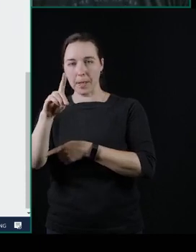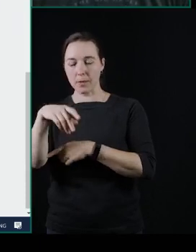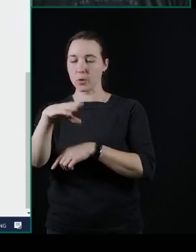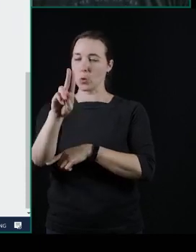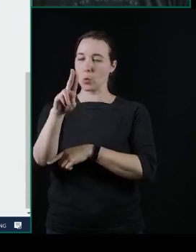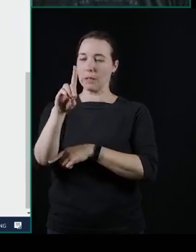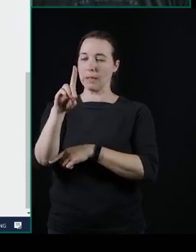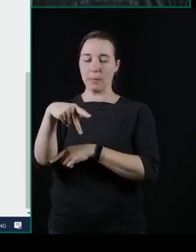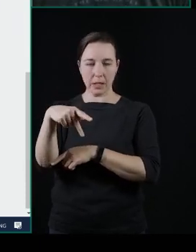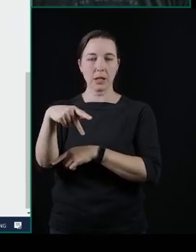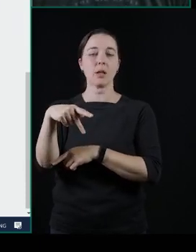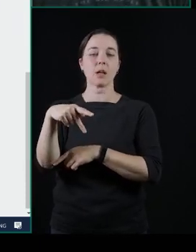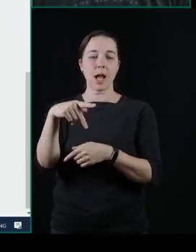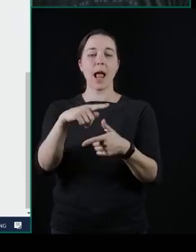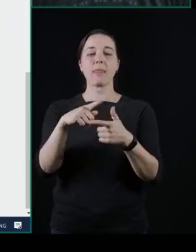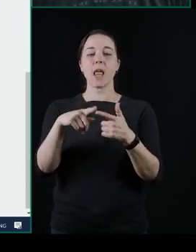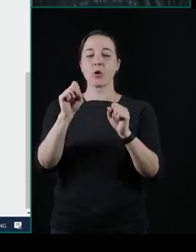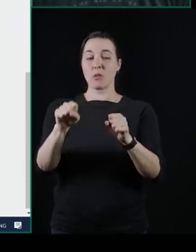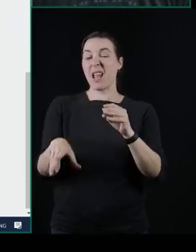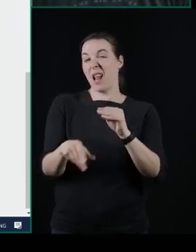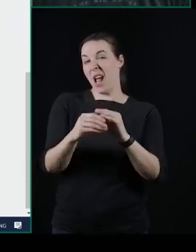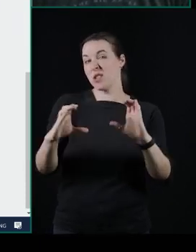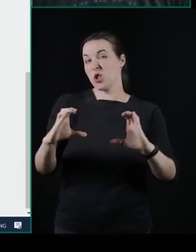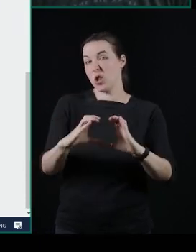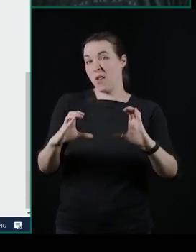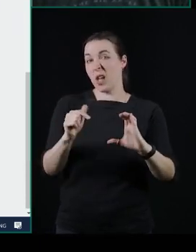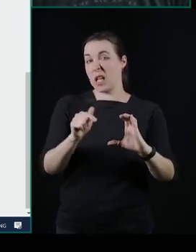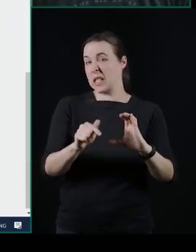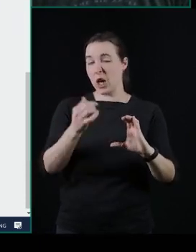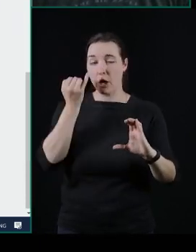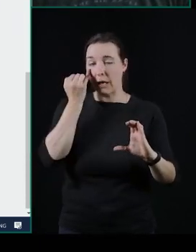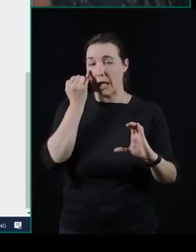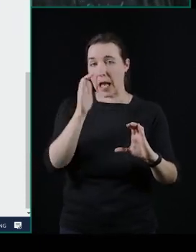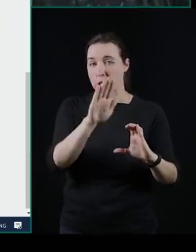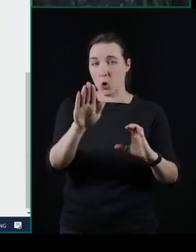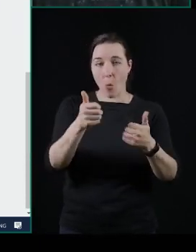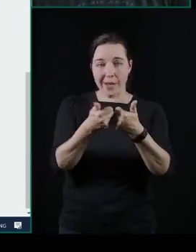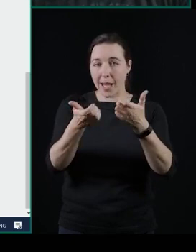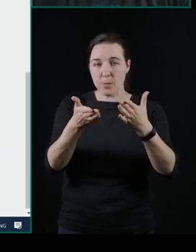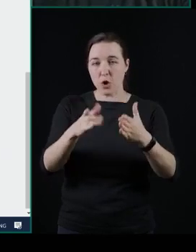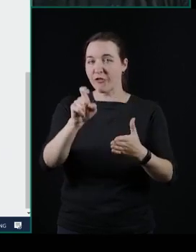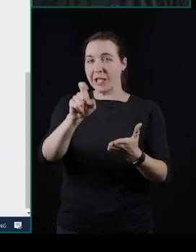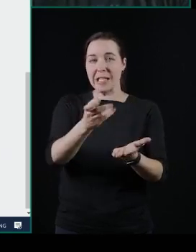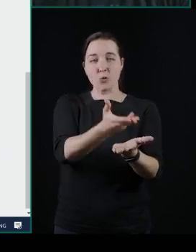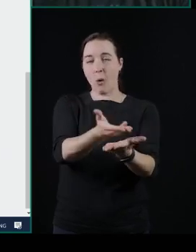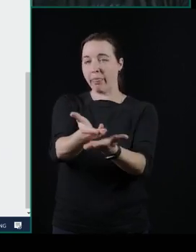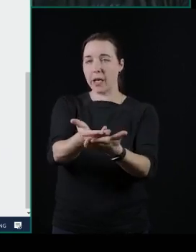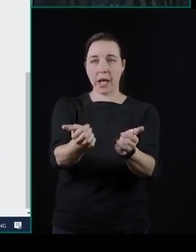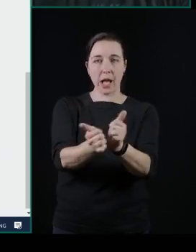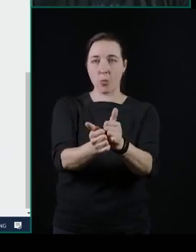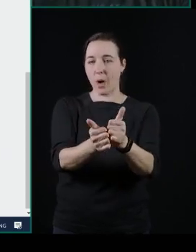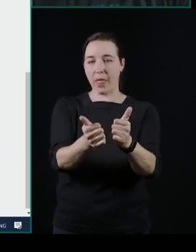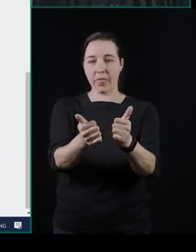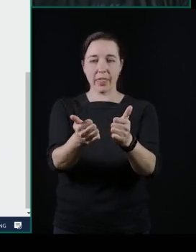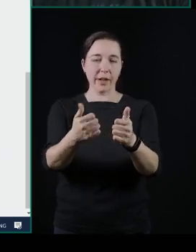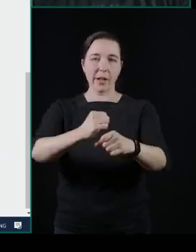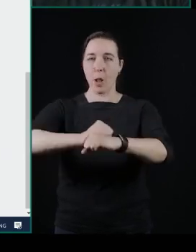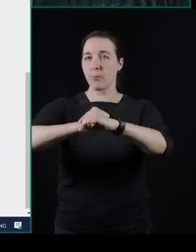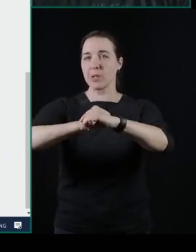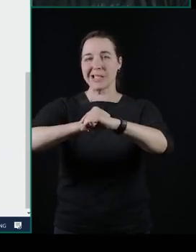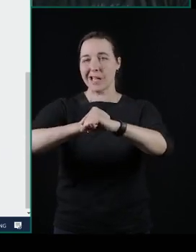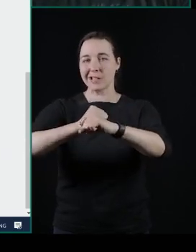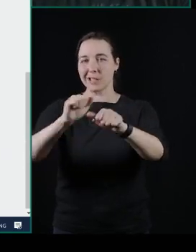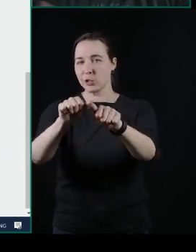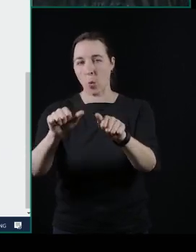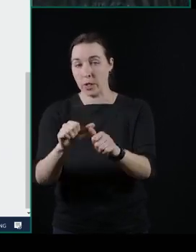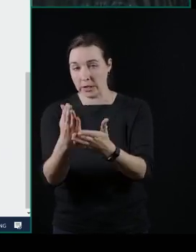UDP. You can add certificates here to the build in case your game server needs to authenticate with a